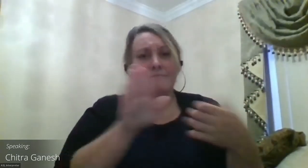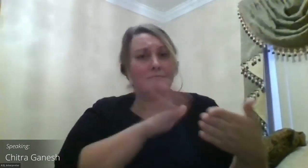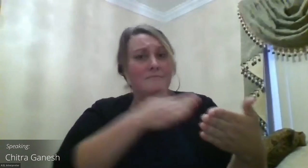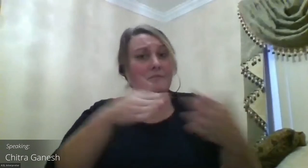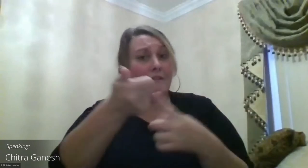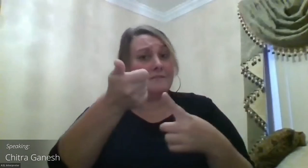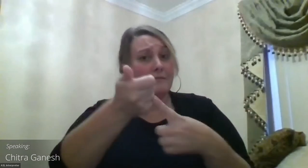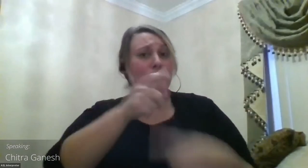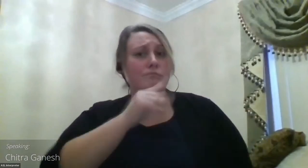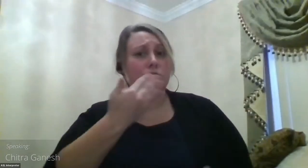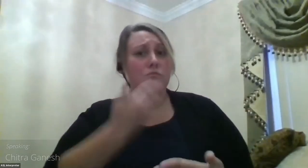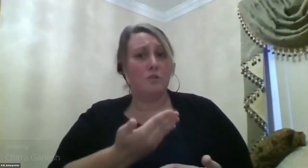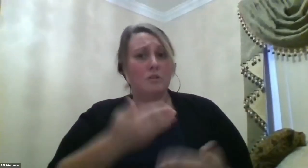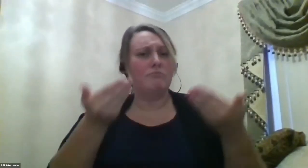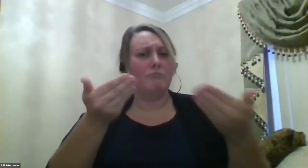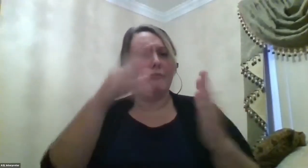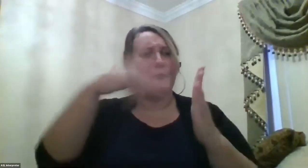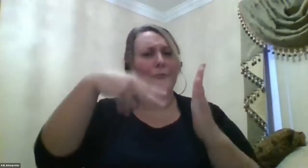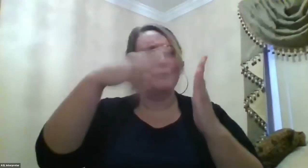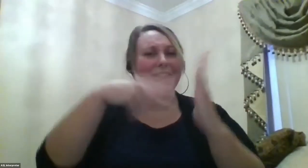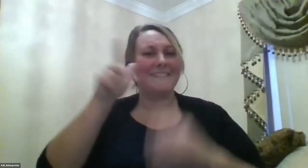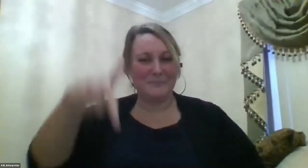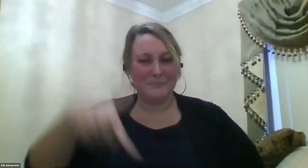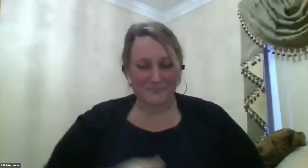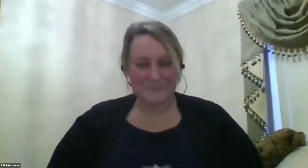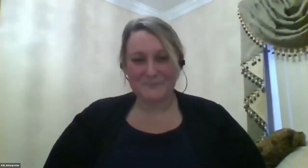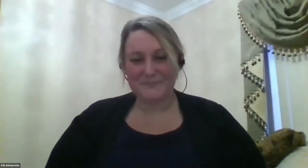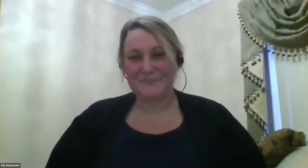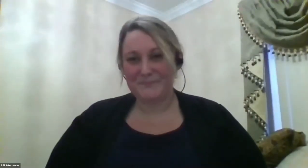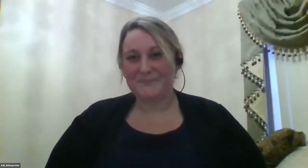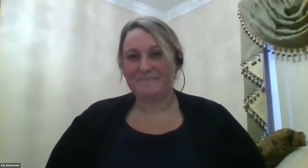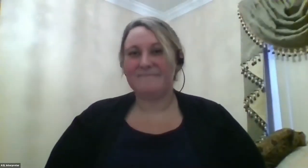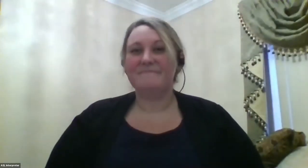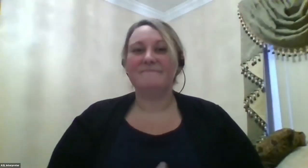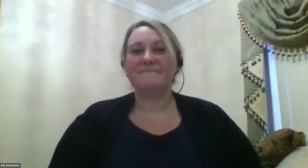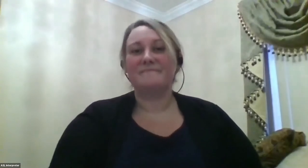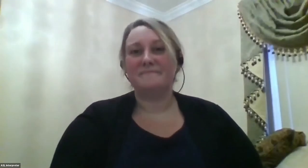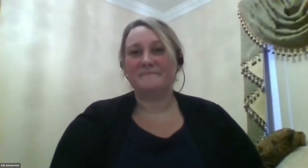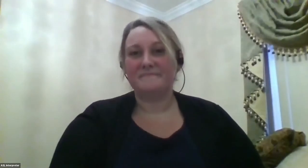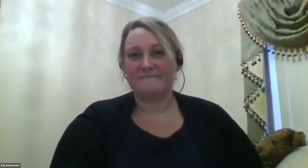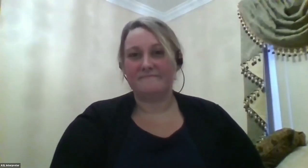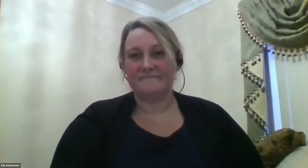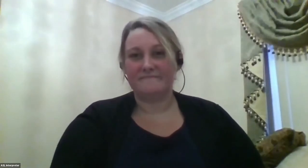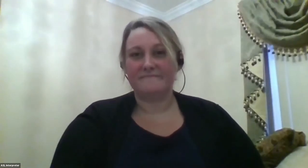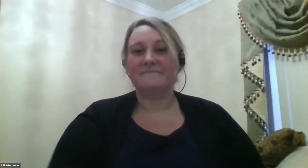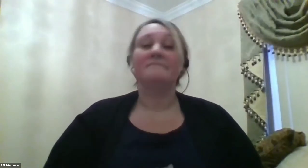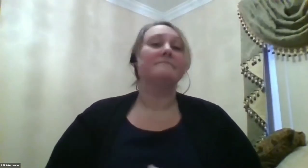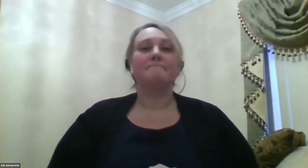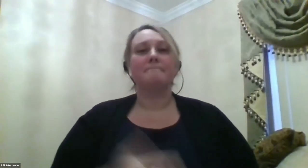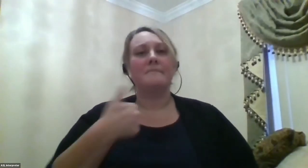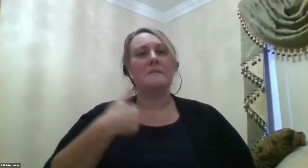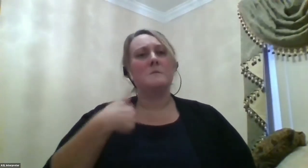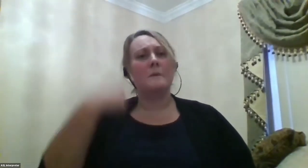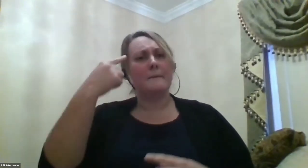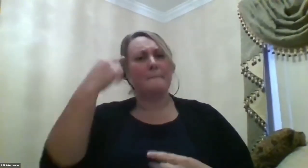listening to this and thinking about this and thinking about WAP and just trying and understanding that what a lot of us are doing